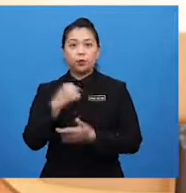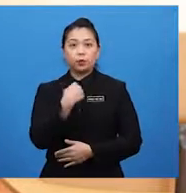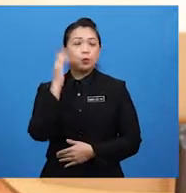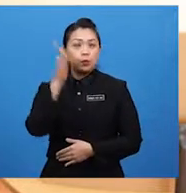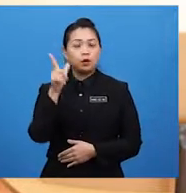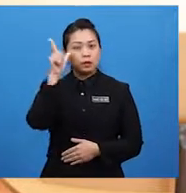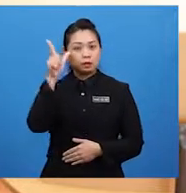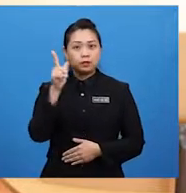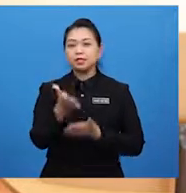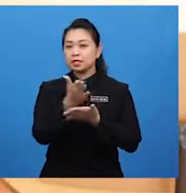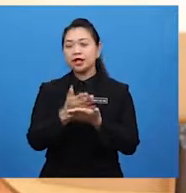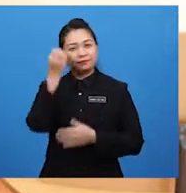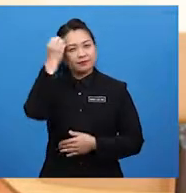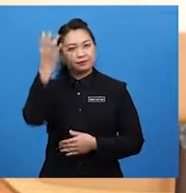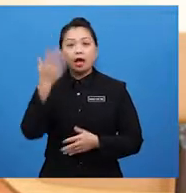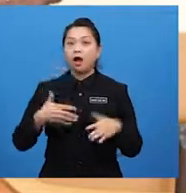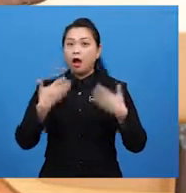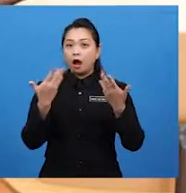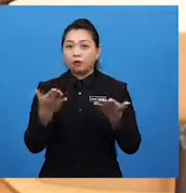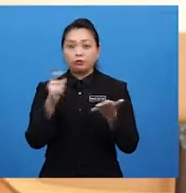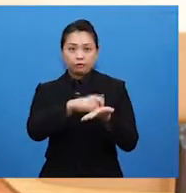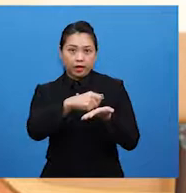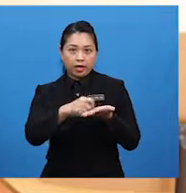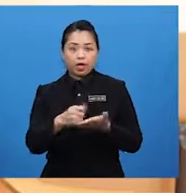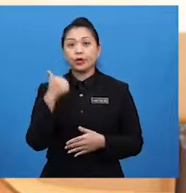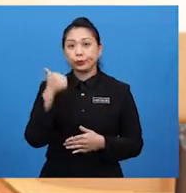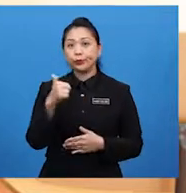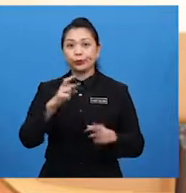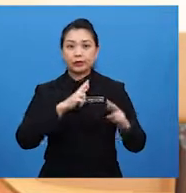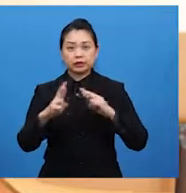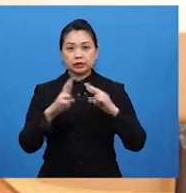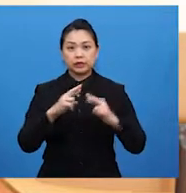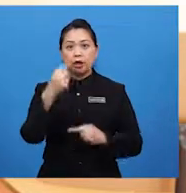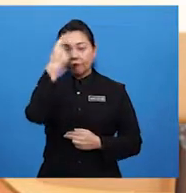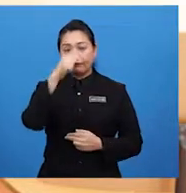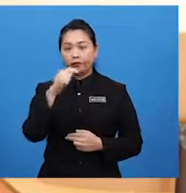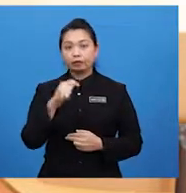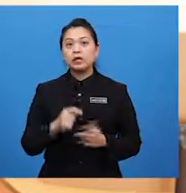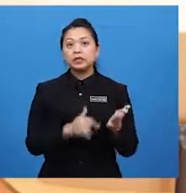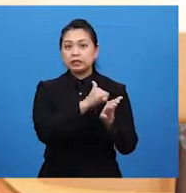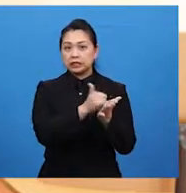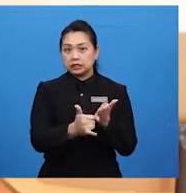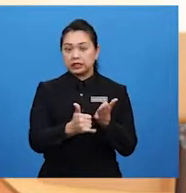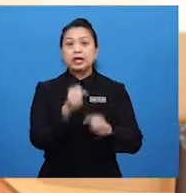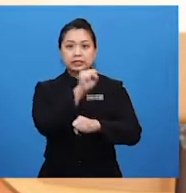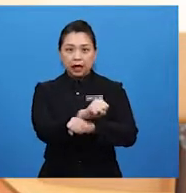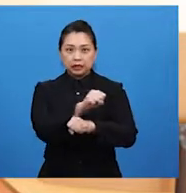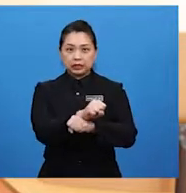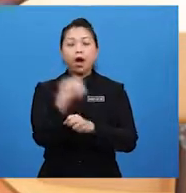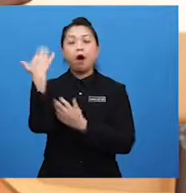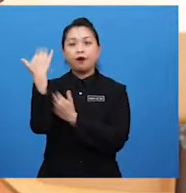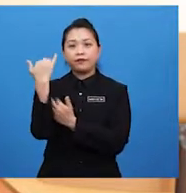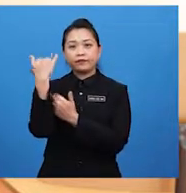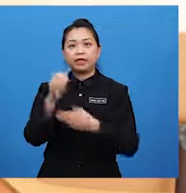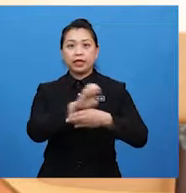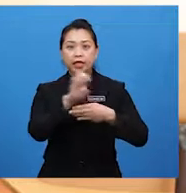some tips on how to write a good response for these tasks. Hopefully, at the